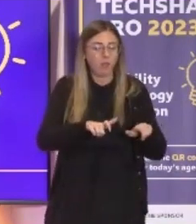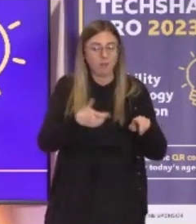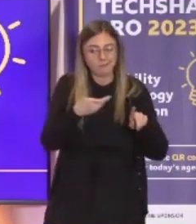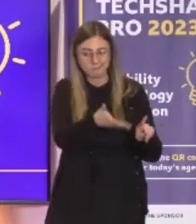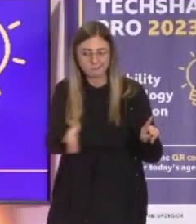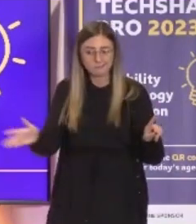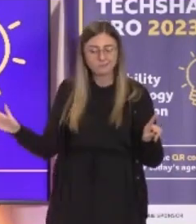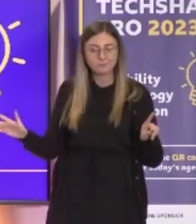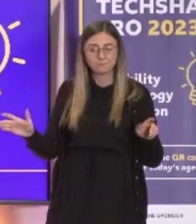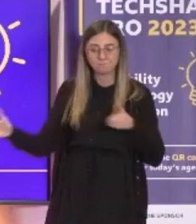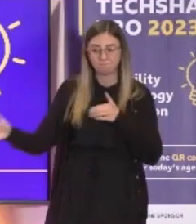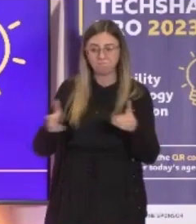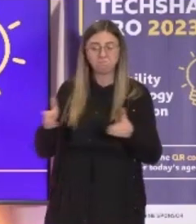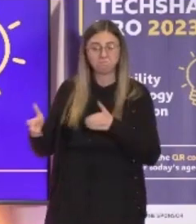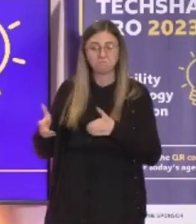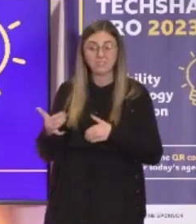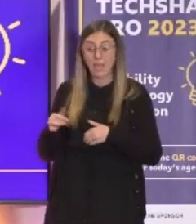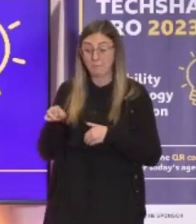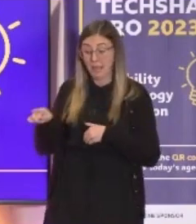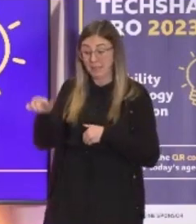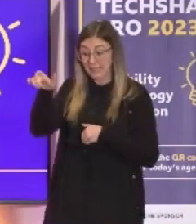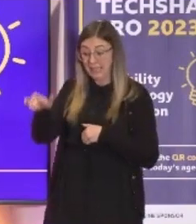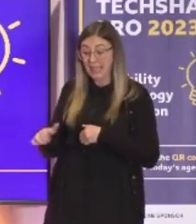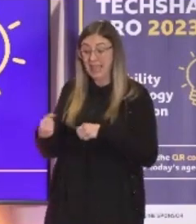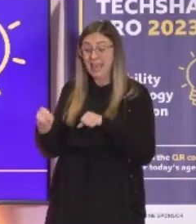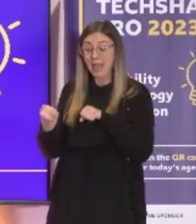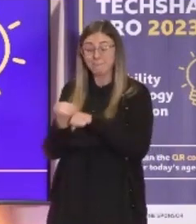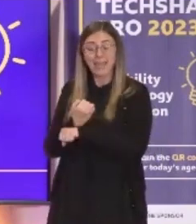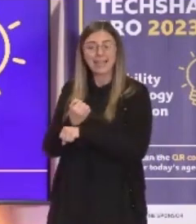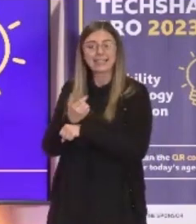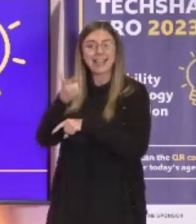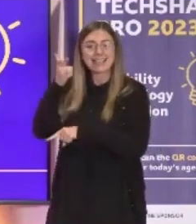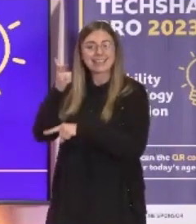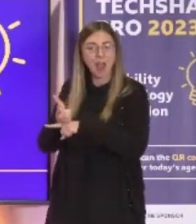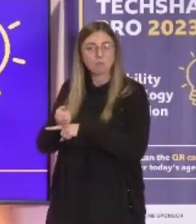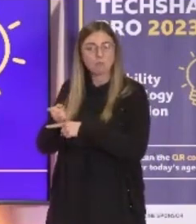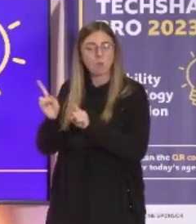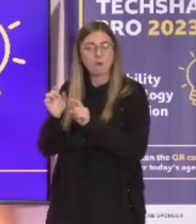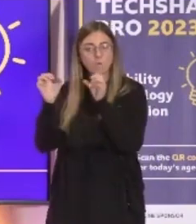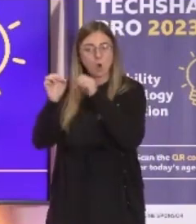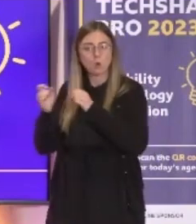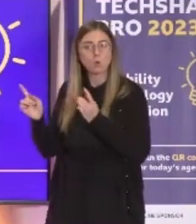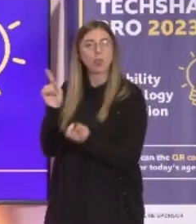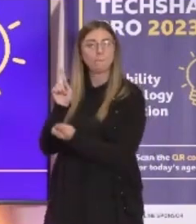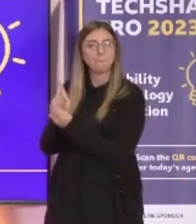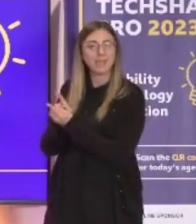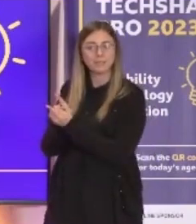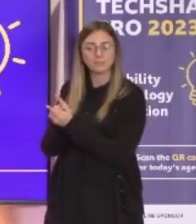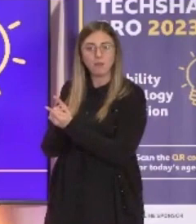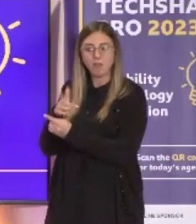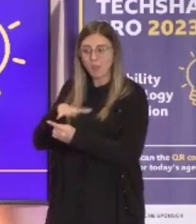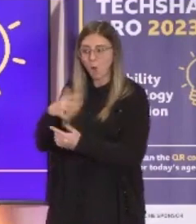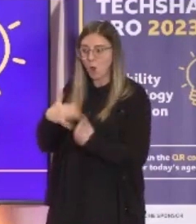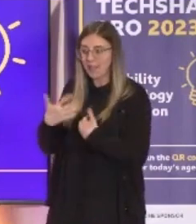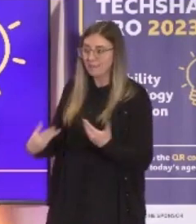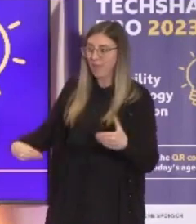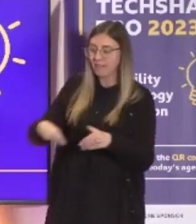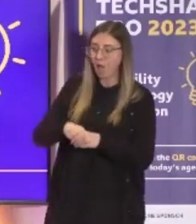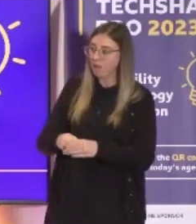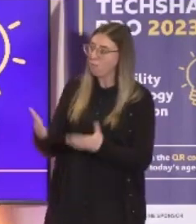today who works literally making cameras for Google Meet, saying, "I'd like to volunteer to do that. Please show me how to do it."